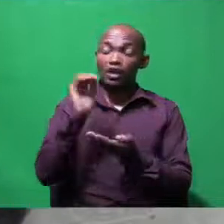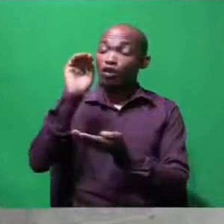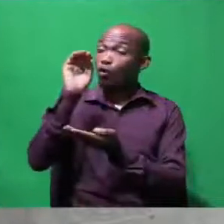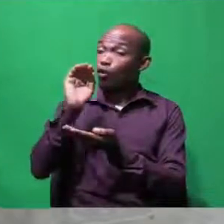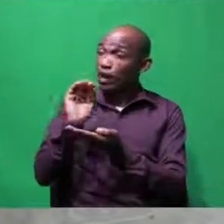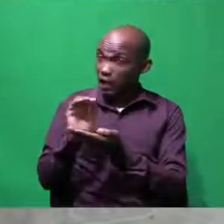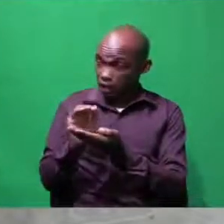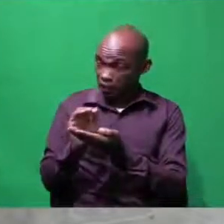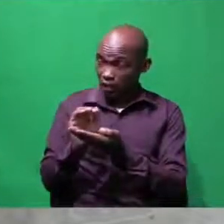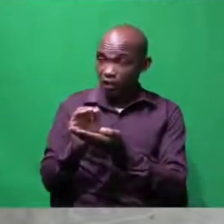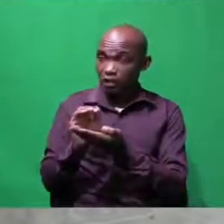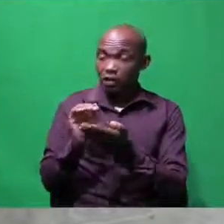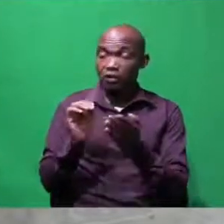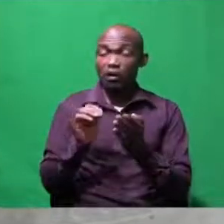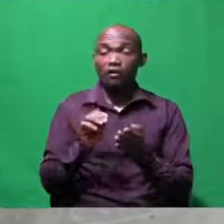material,